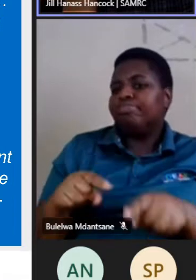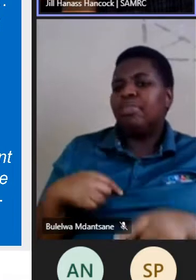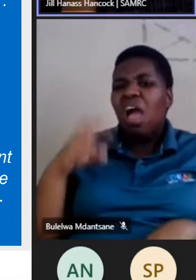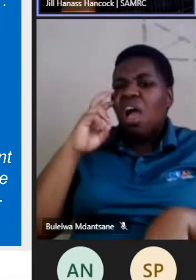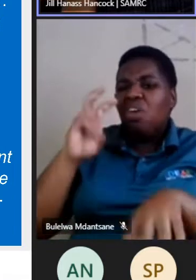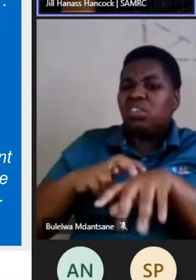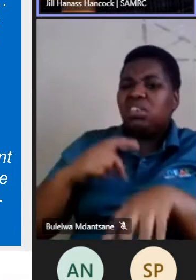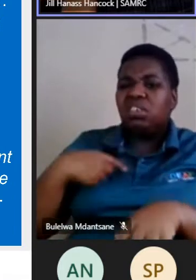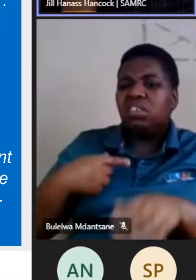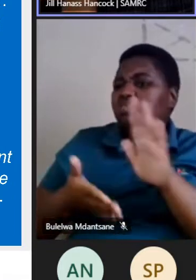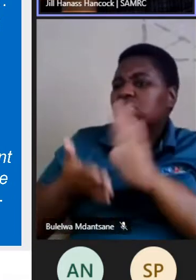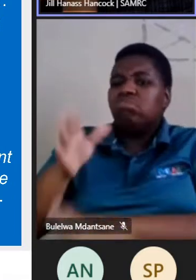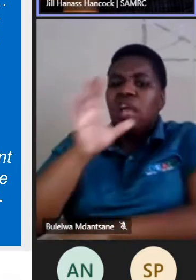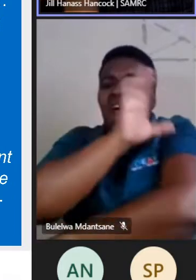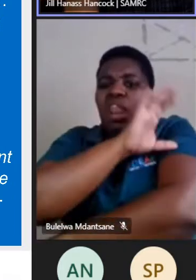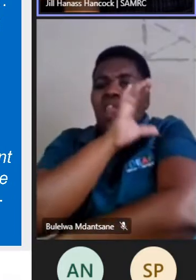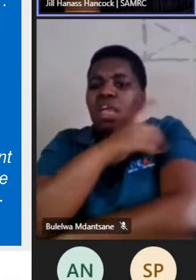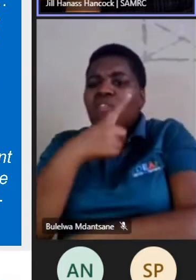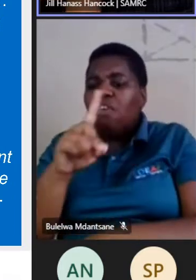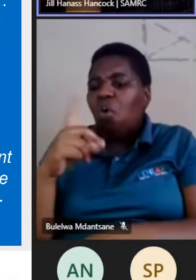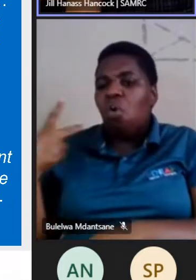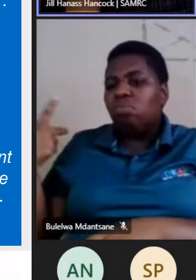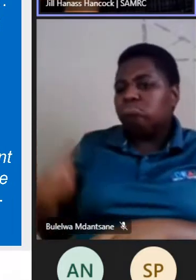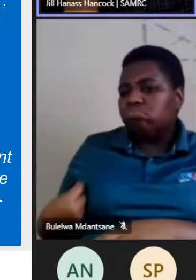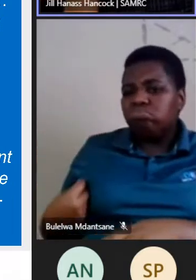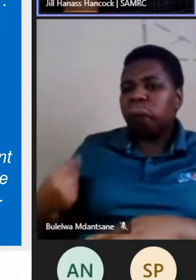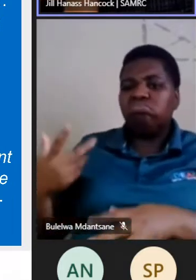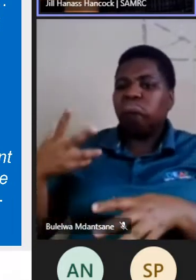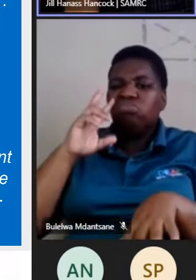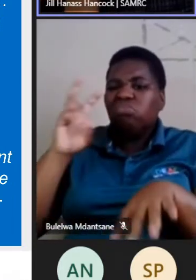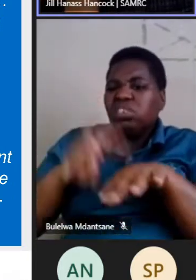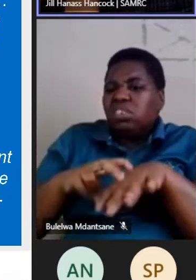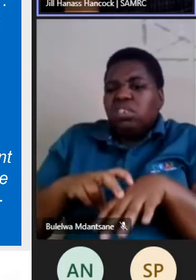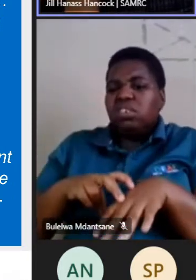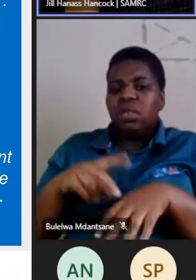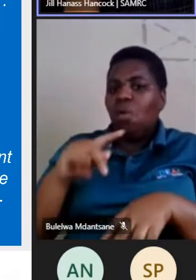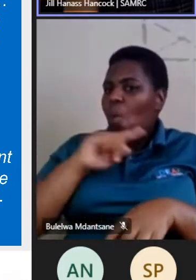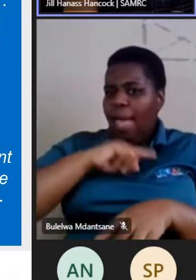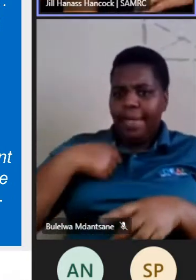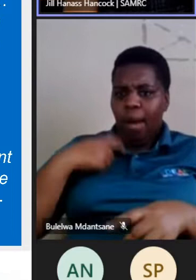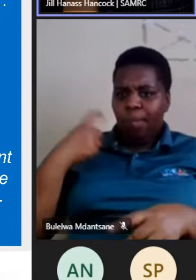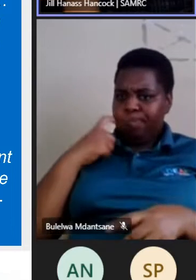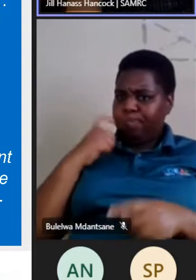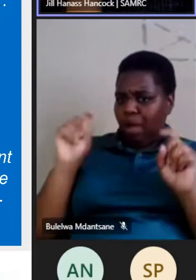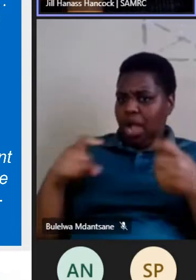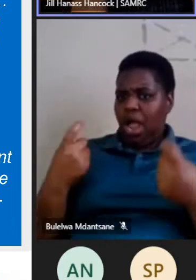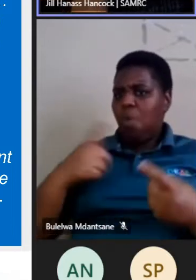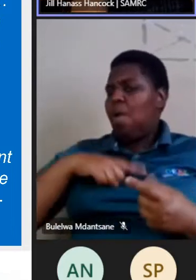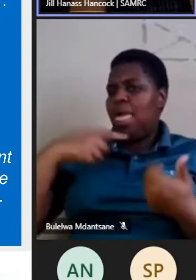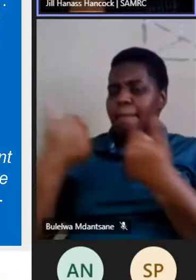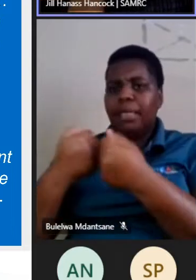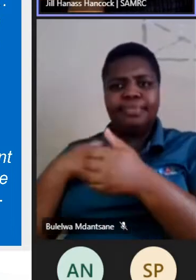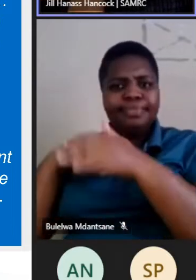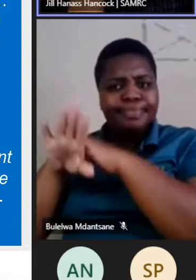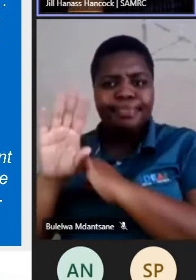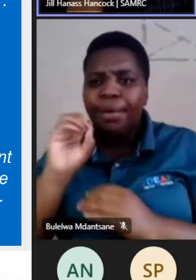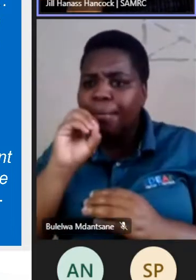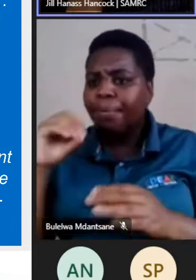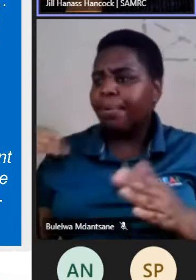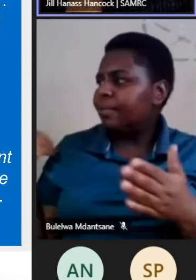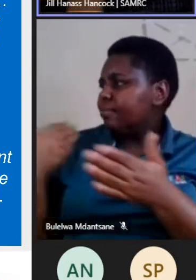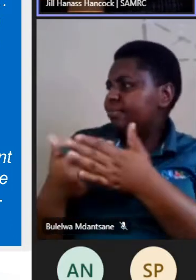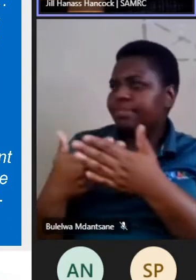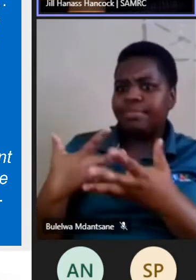health service were perceived as non-essential, and I didn't need to access it because I